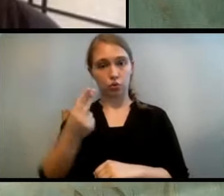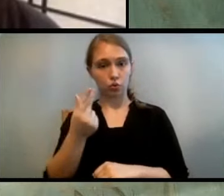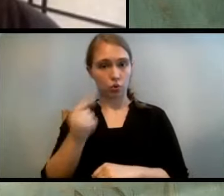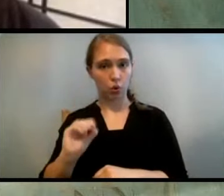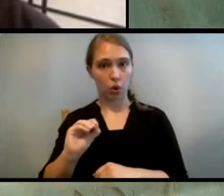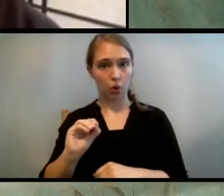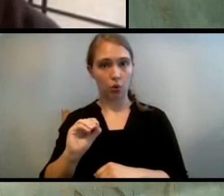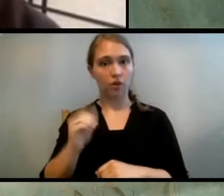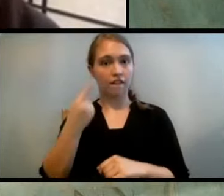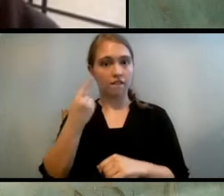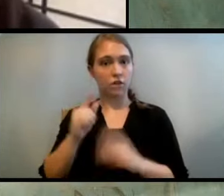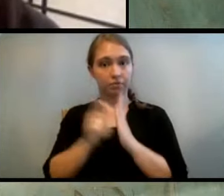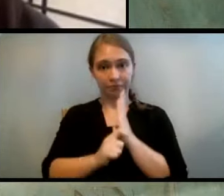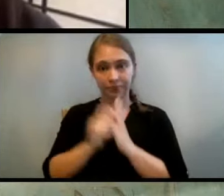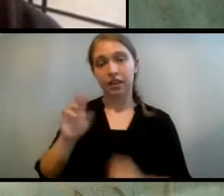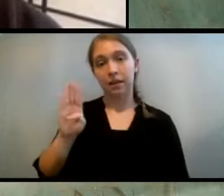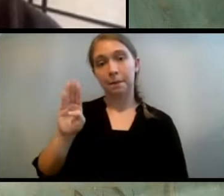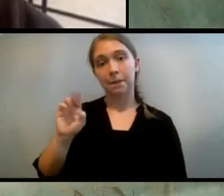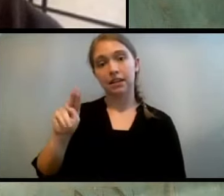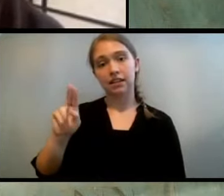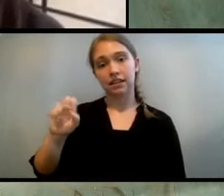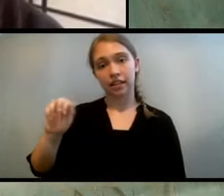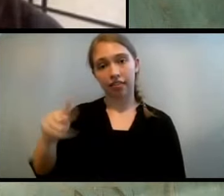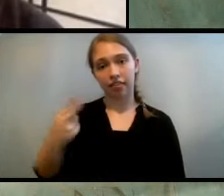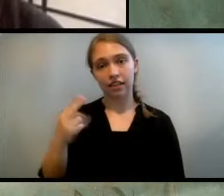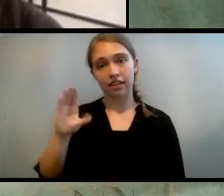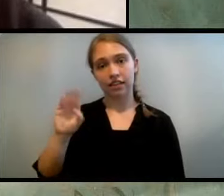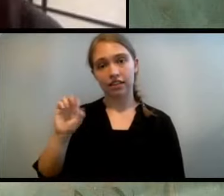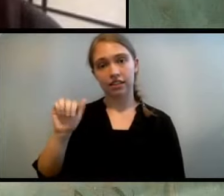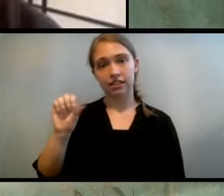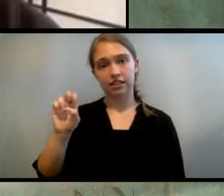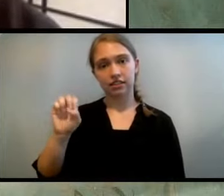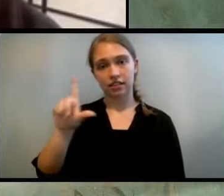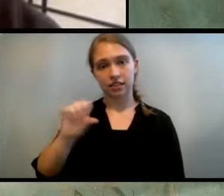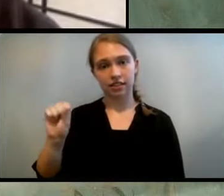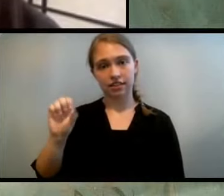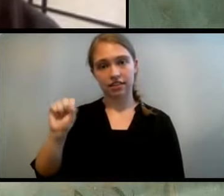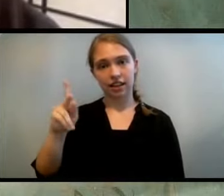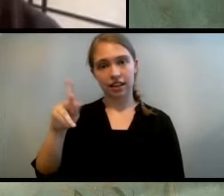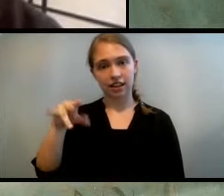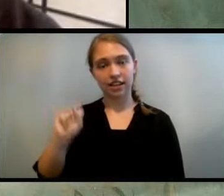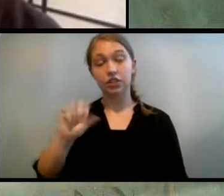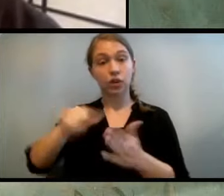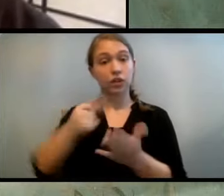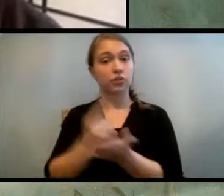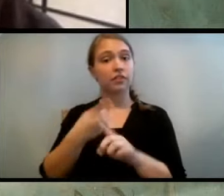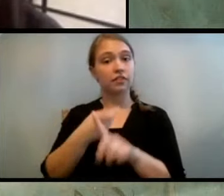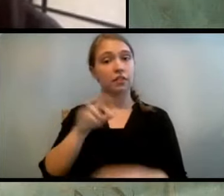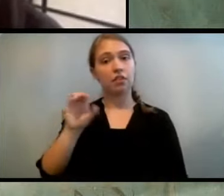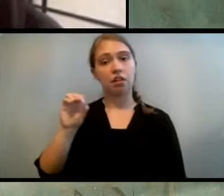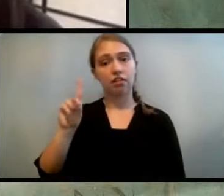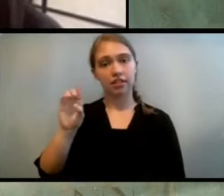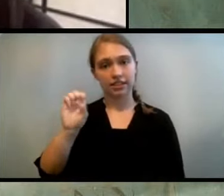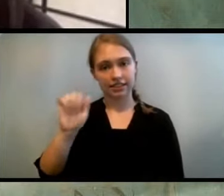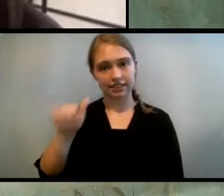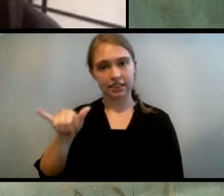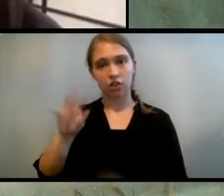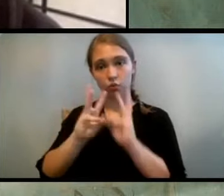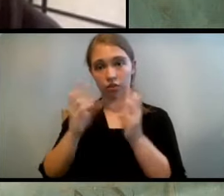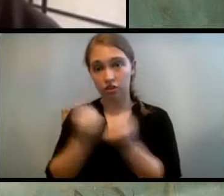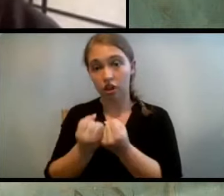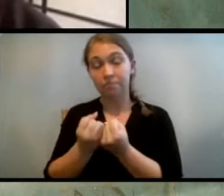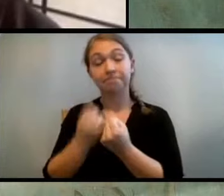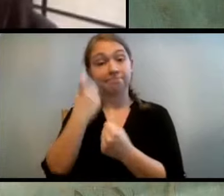Beneath Ceaseless Skies. Scott is a graduate of the Odyssey Writing Workshop. His literary short fiction has won